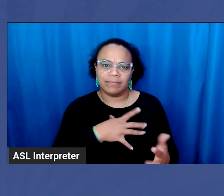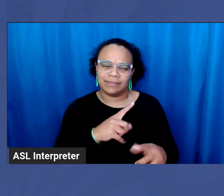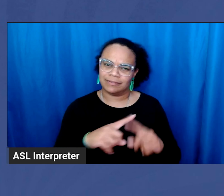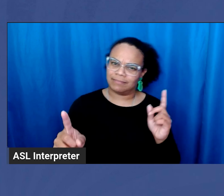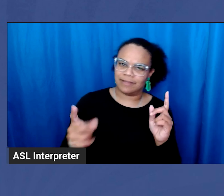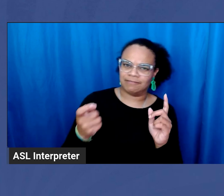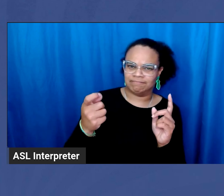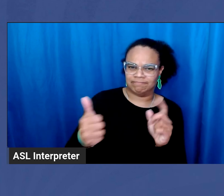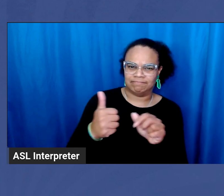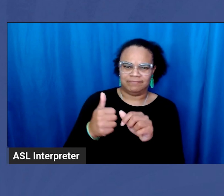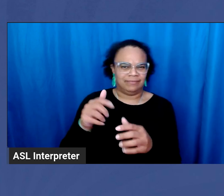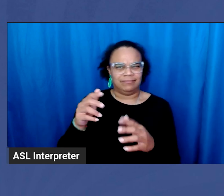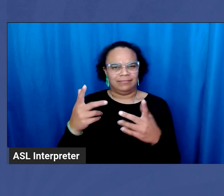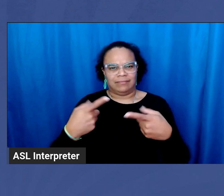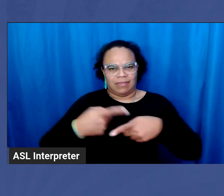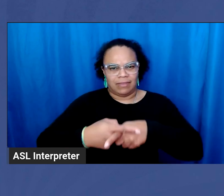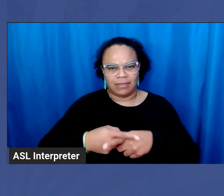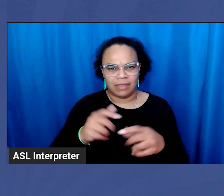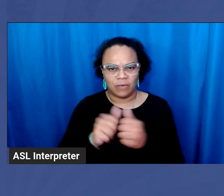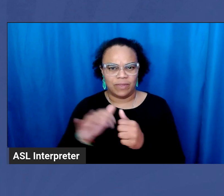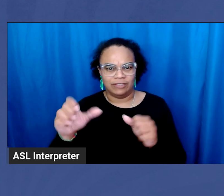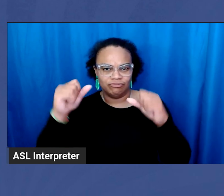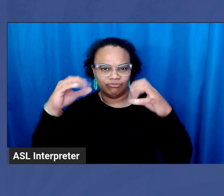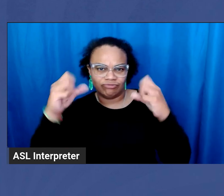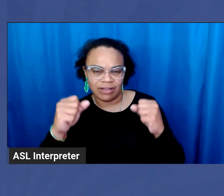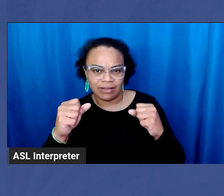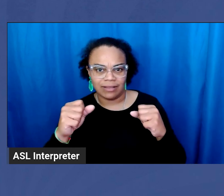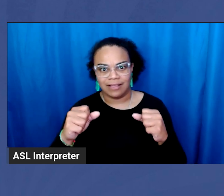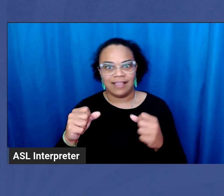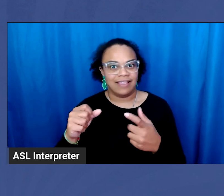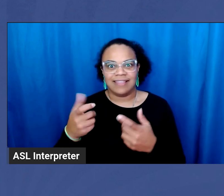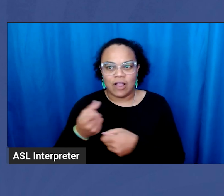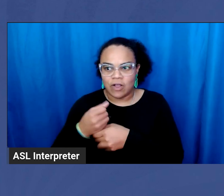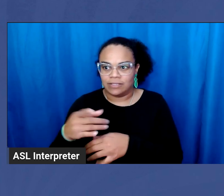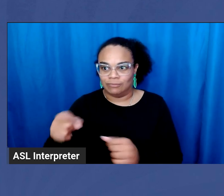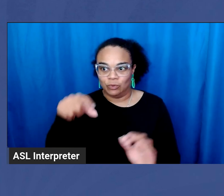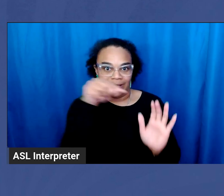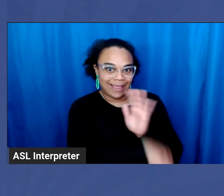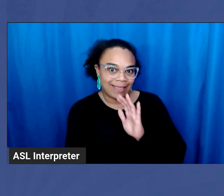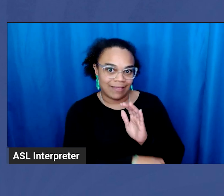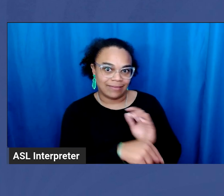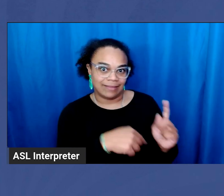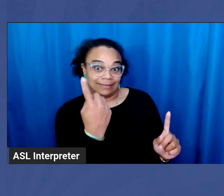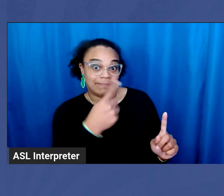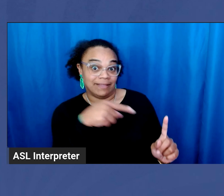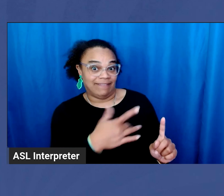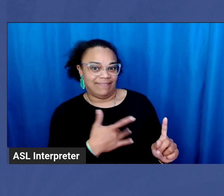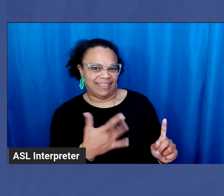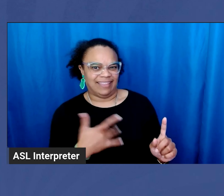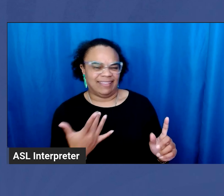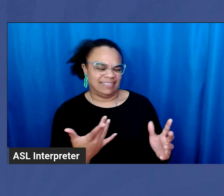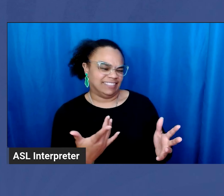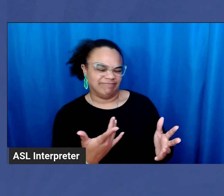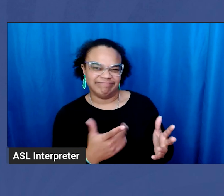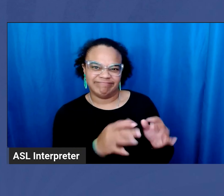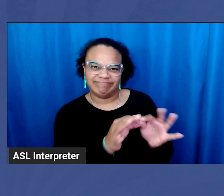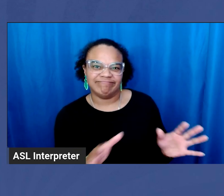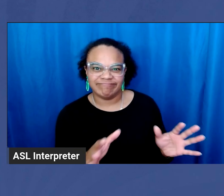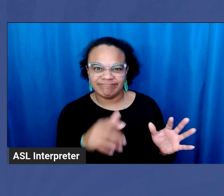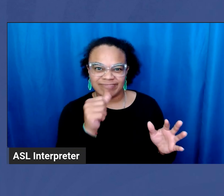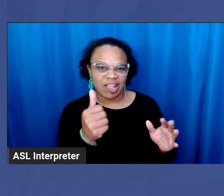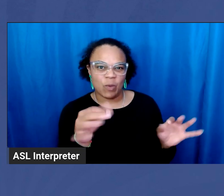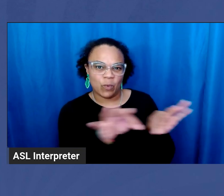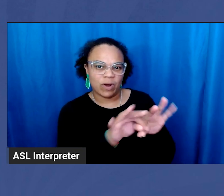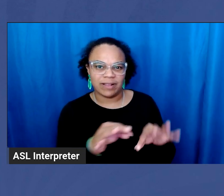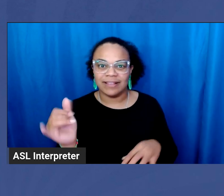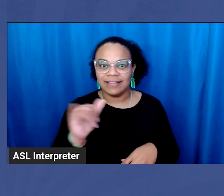slight retardation with a taint like a shock, compelling him to kill what he feels is not appealing, like a horror to remind him